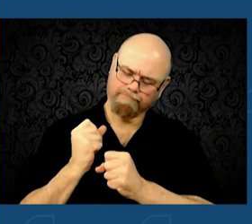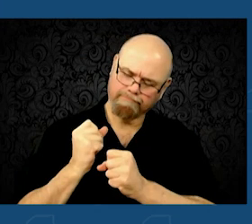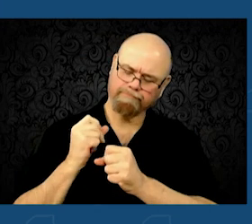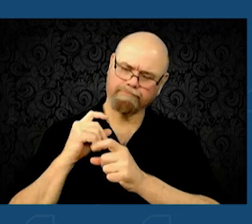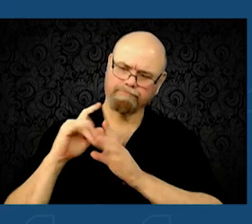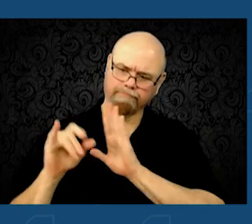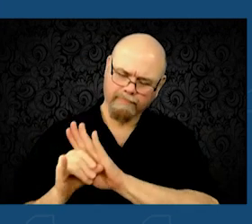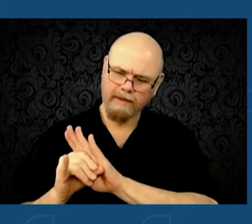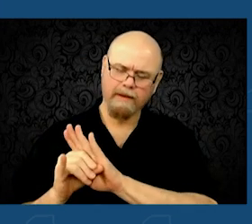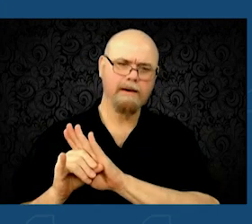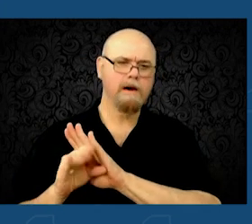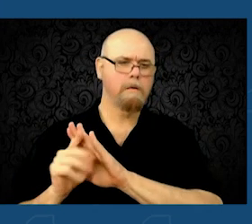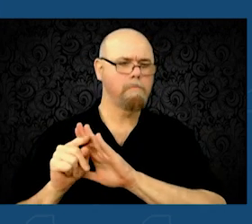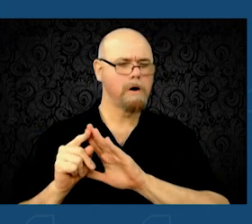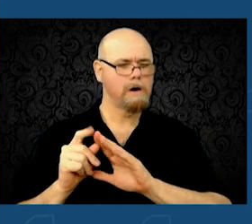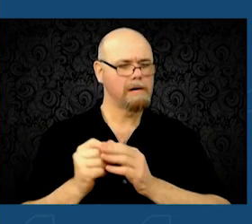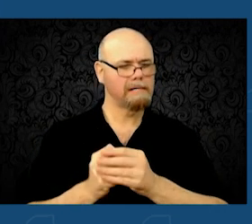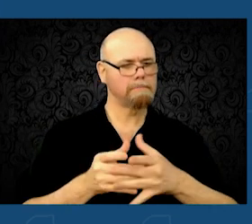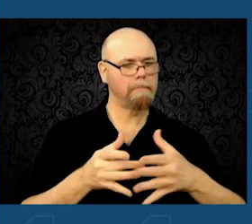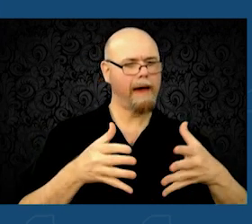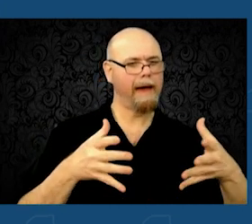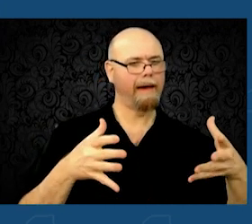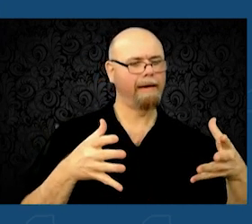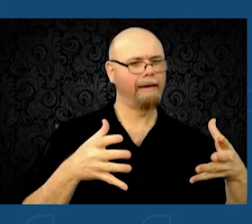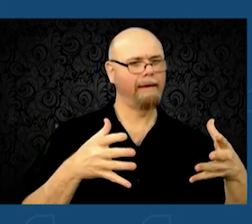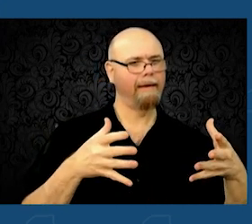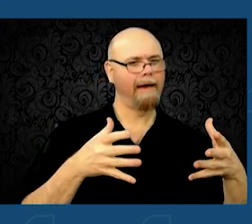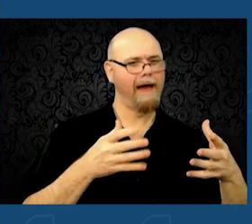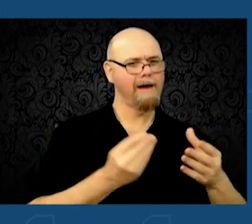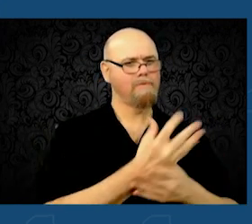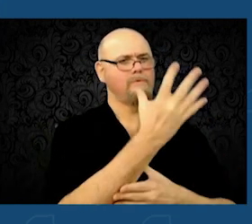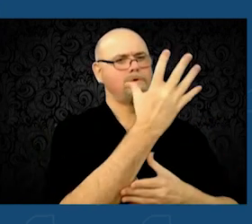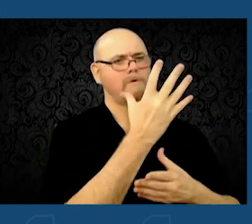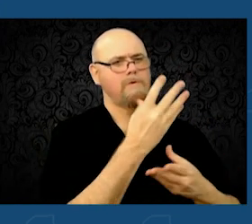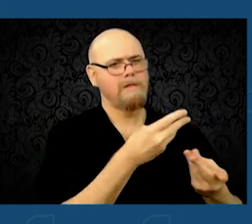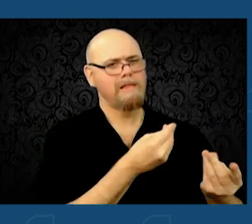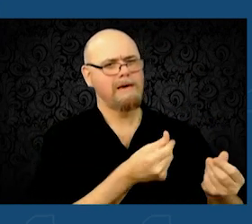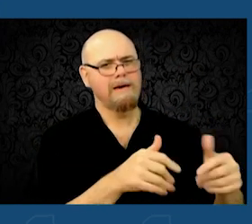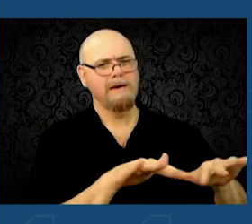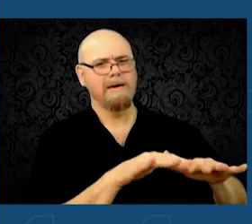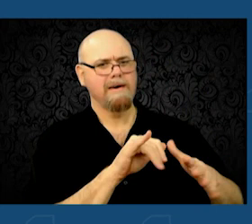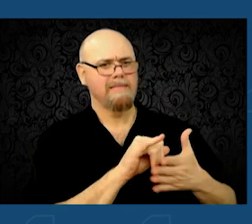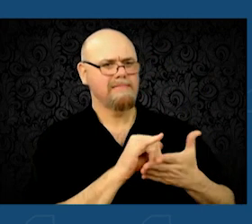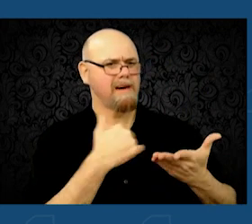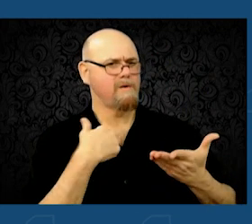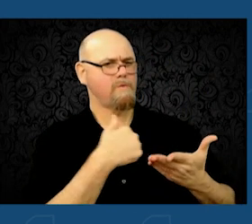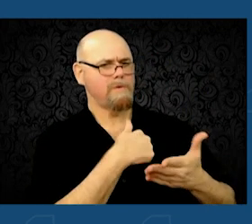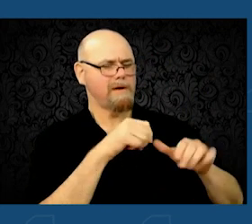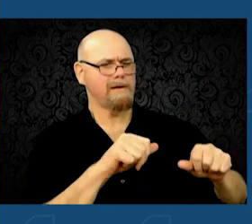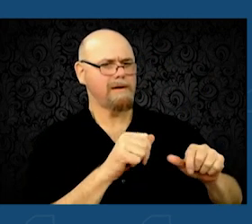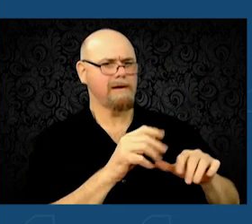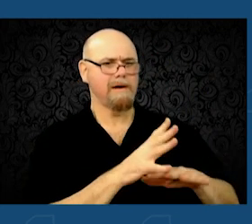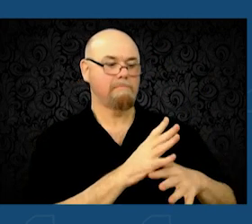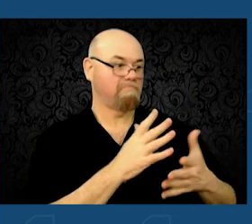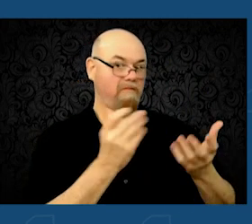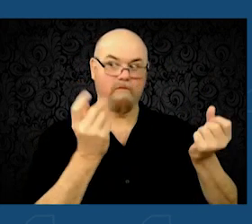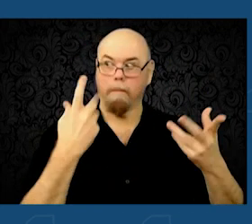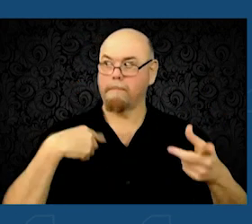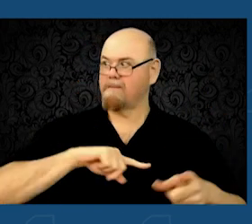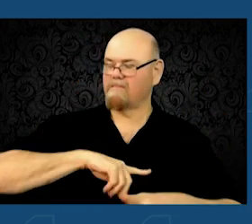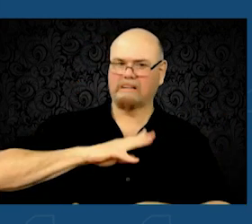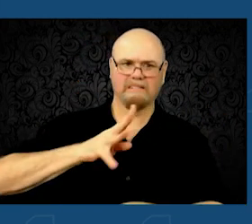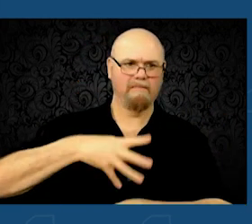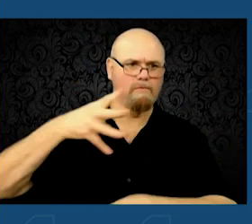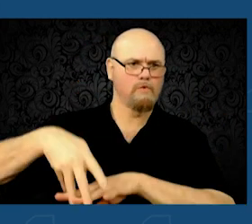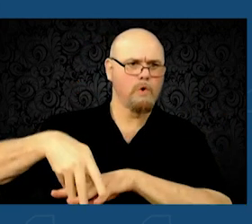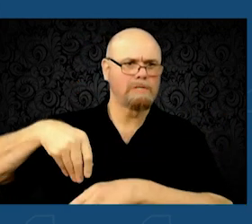and growing in a land that we give our best to plant new trees in. To many of us, Puerto Rico, Mexico, Colombia, the